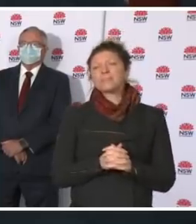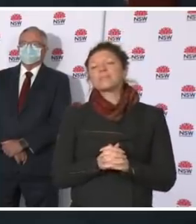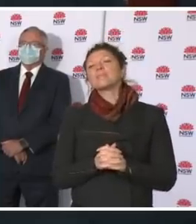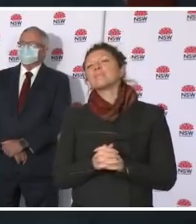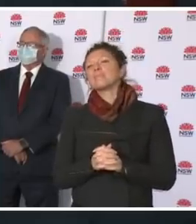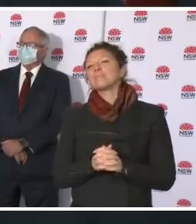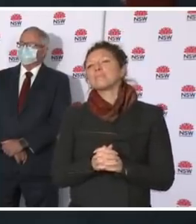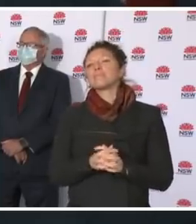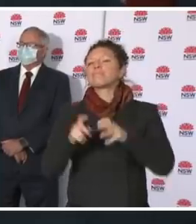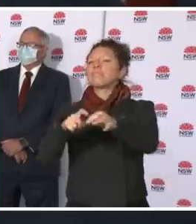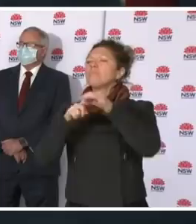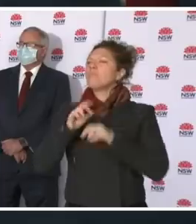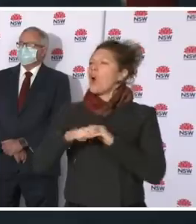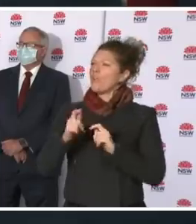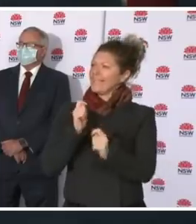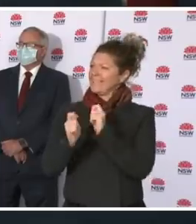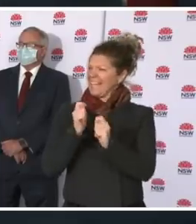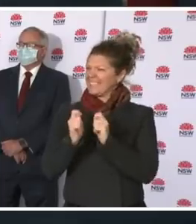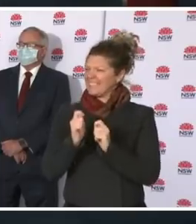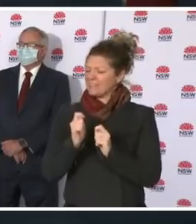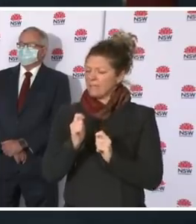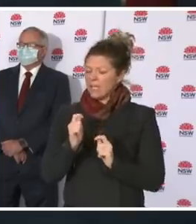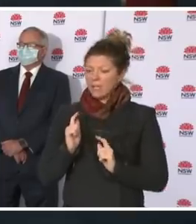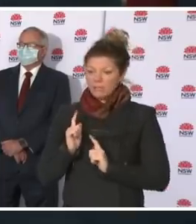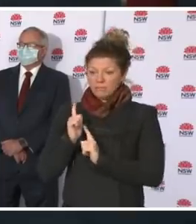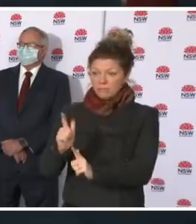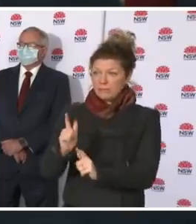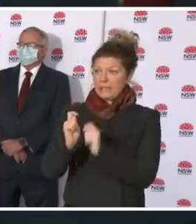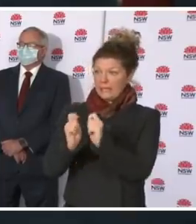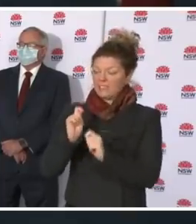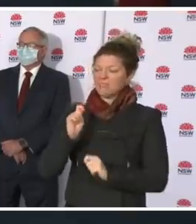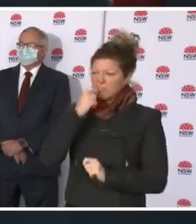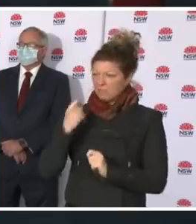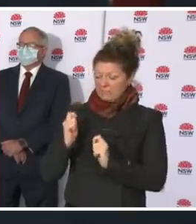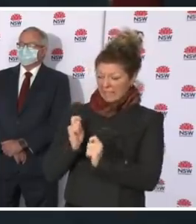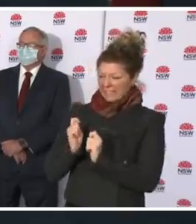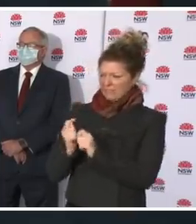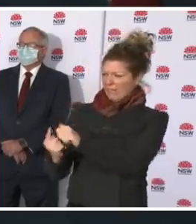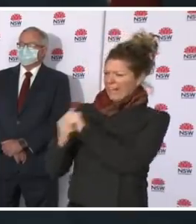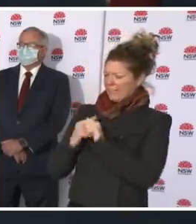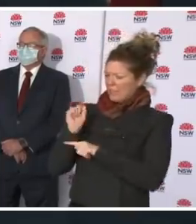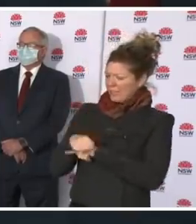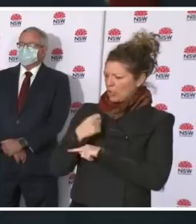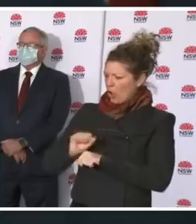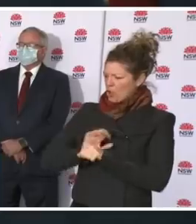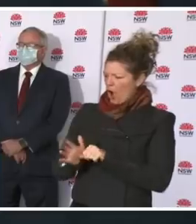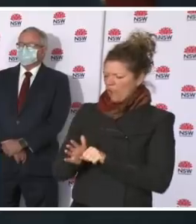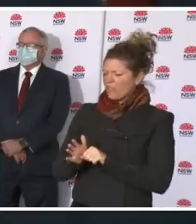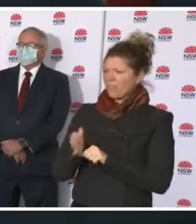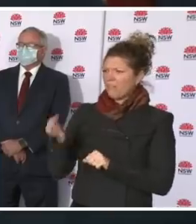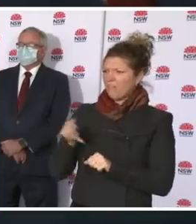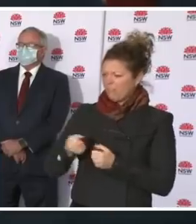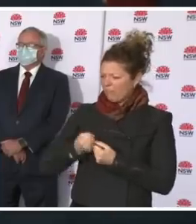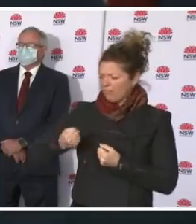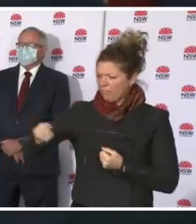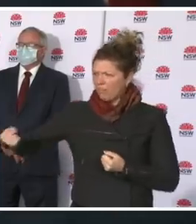the turnaround time for testing rates seems to be slipping a fair bit. What's your average turnaround time now? And are you prioritising